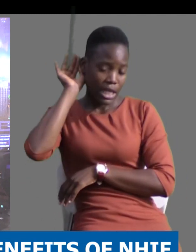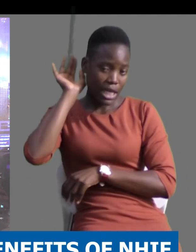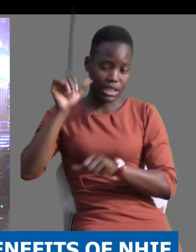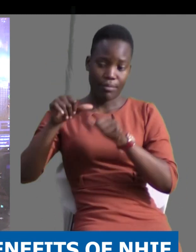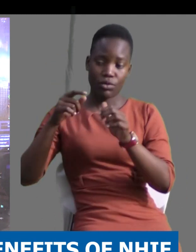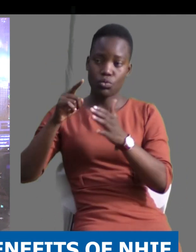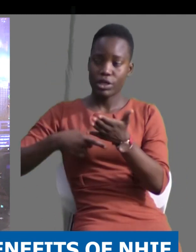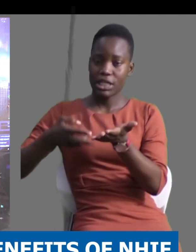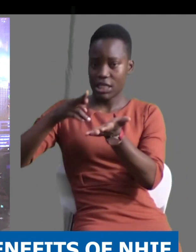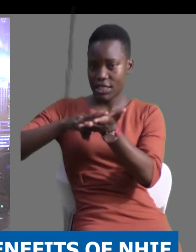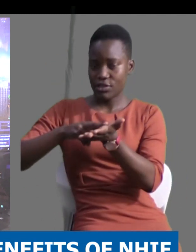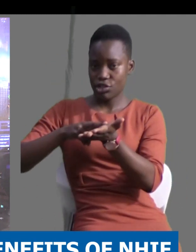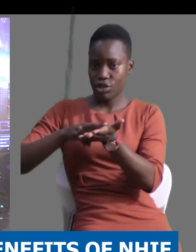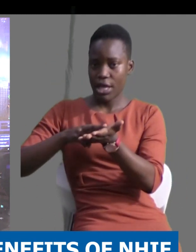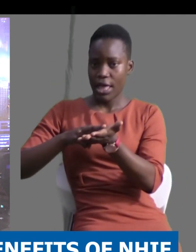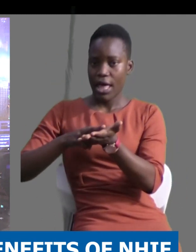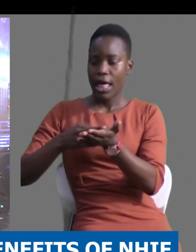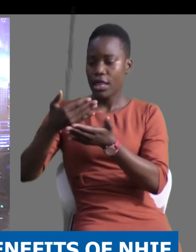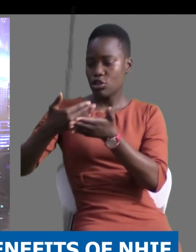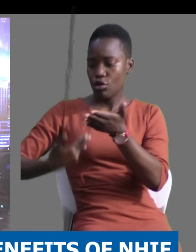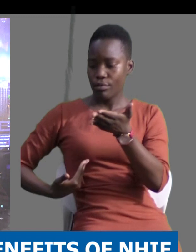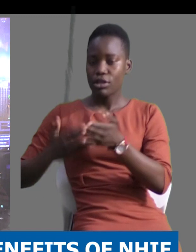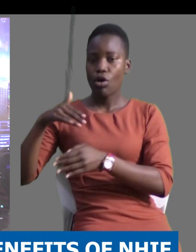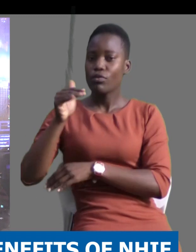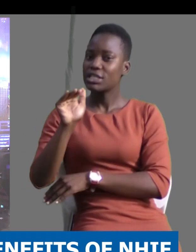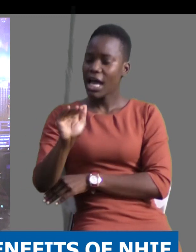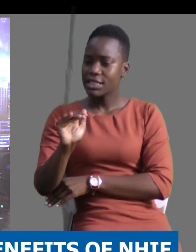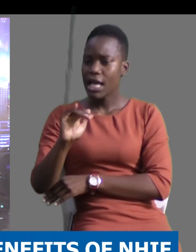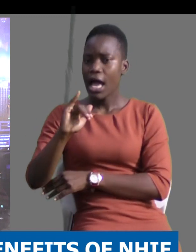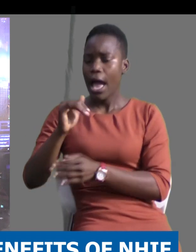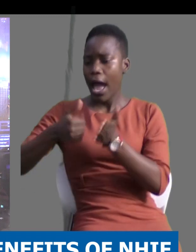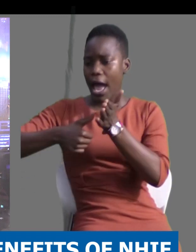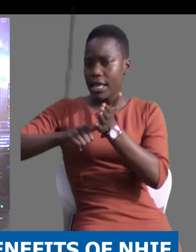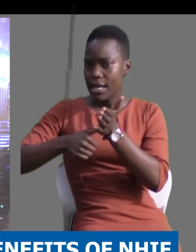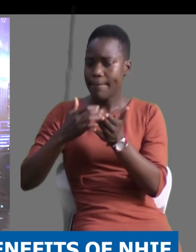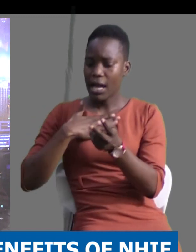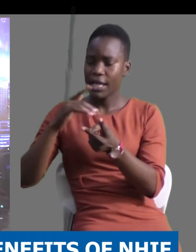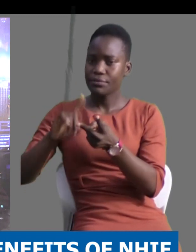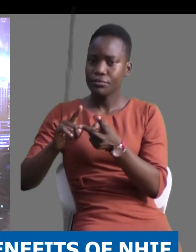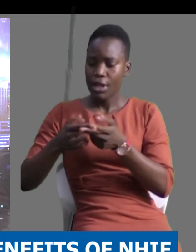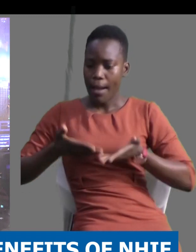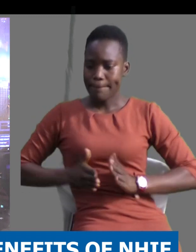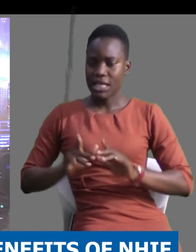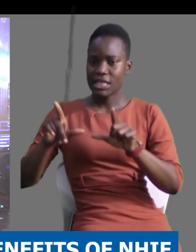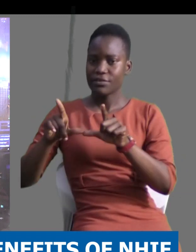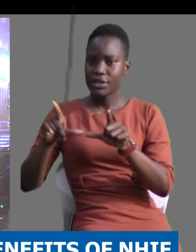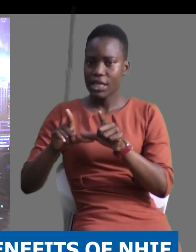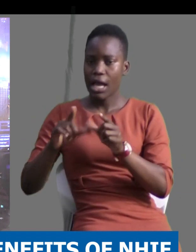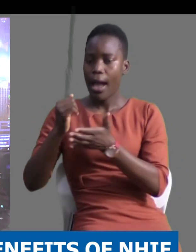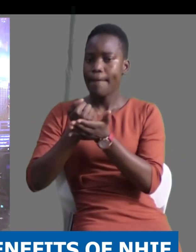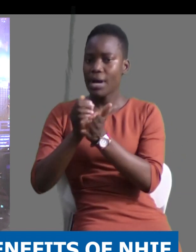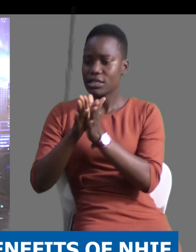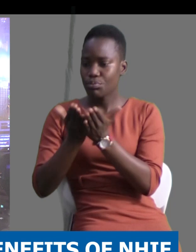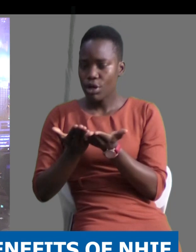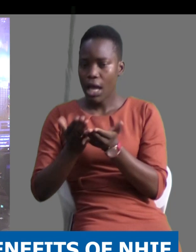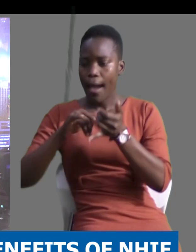whenever somebody hears something to do with registration, there are documents that are involved: my ID, my birth certificate, or my passport,